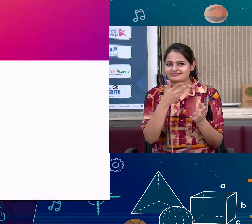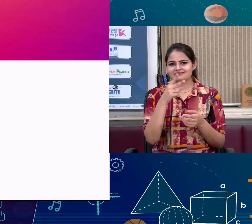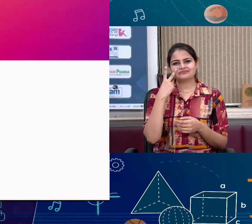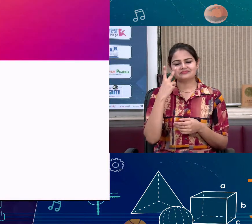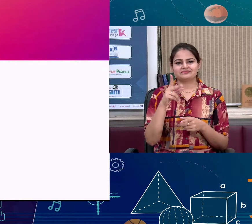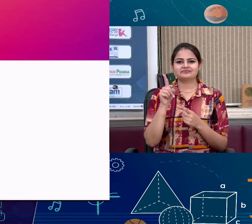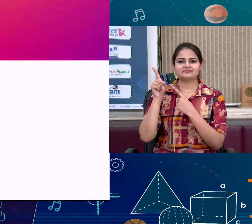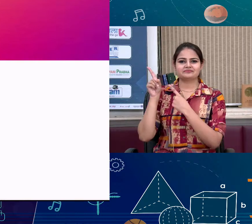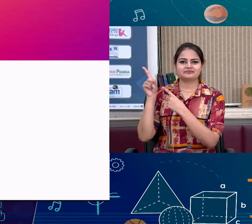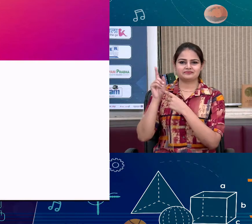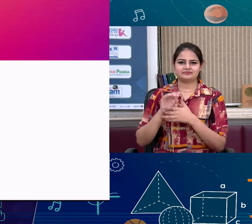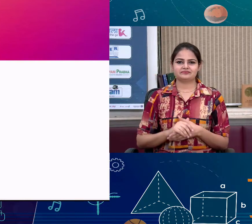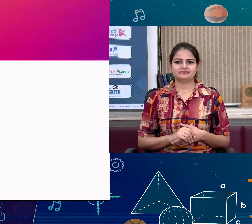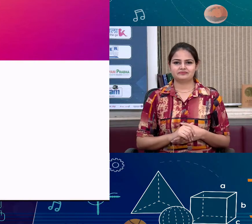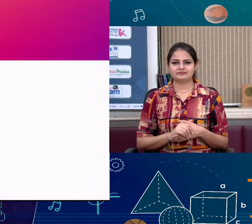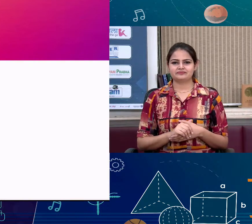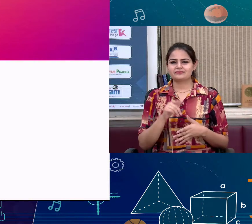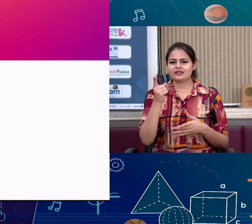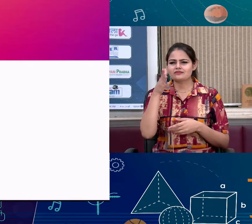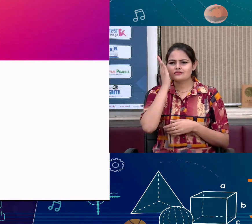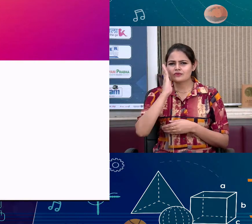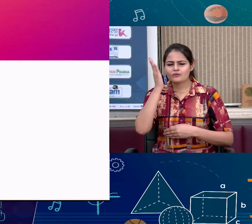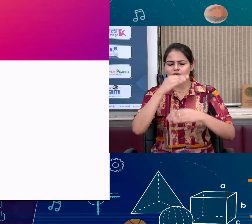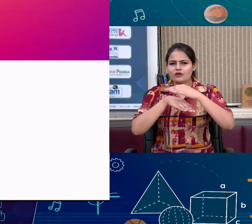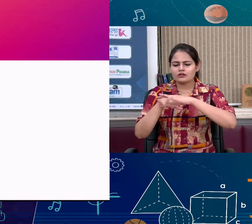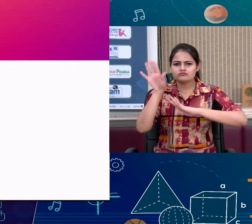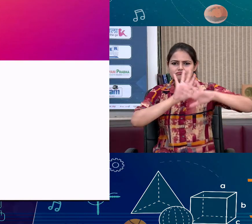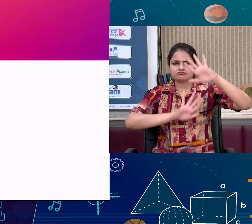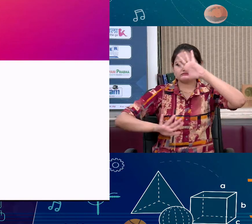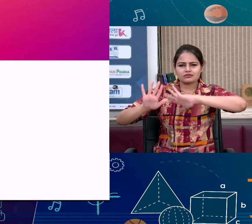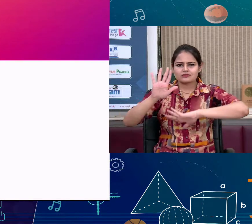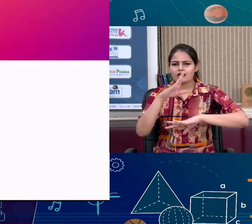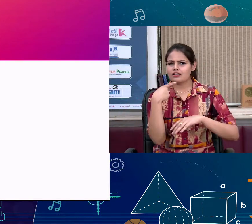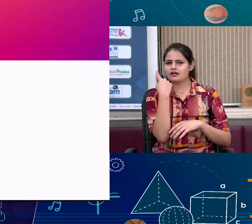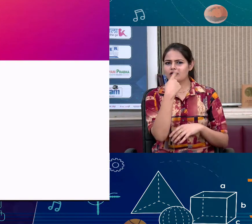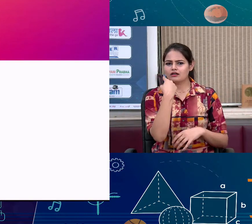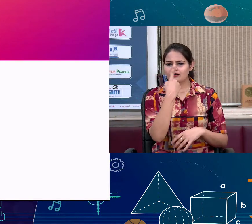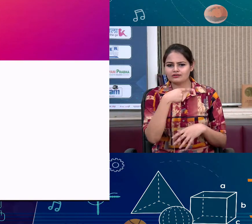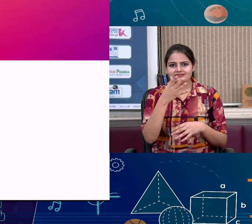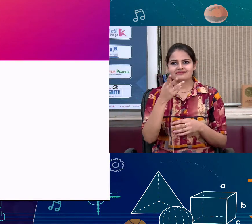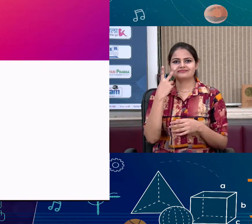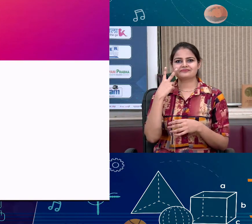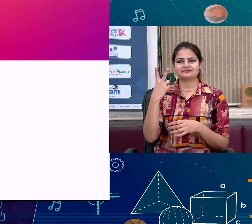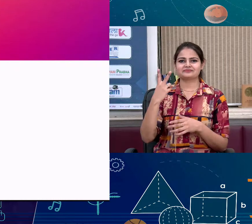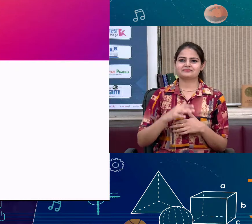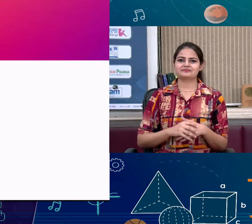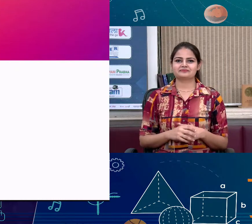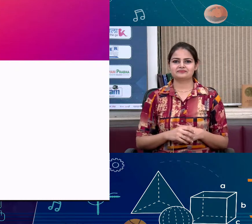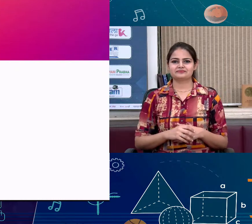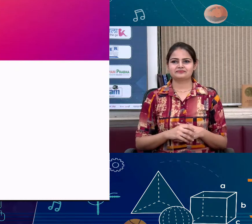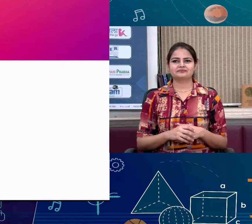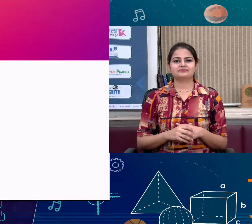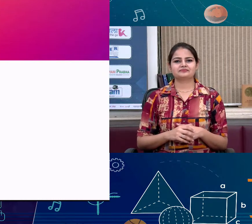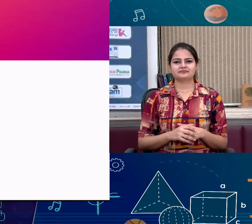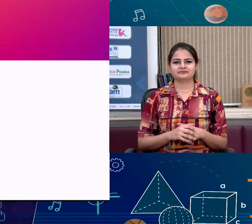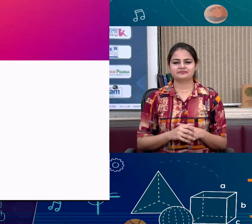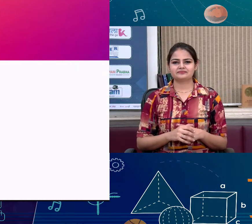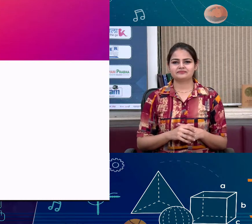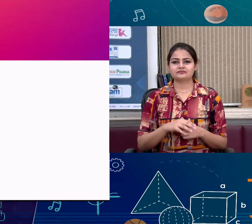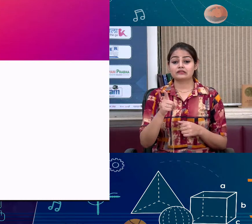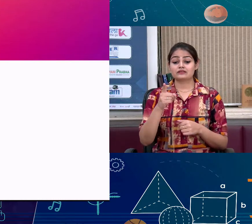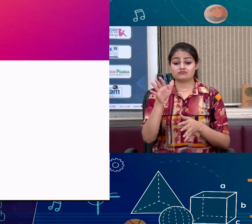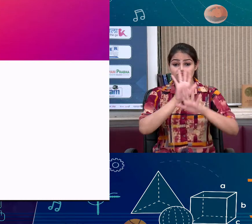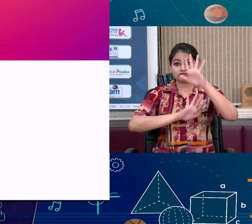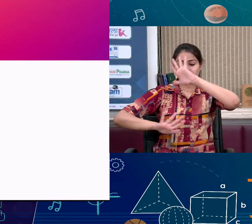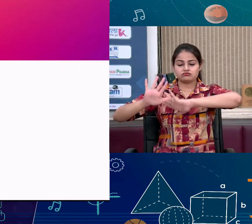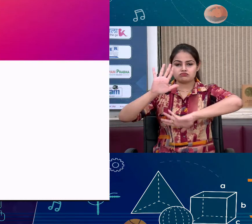by identifying certain characters of the poem. So why we are looking at the characters of the poem right now? Because it's very